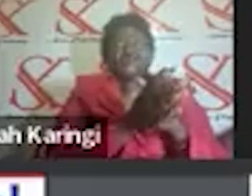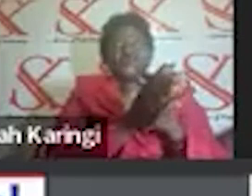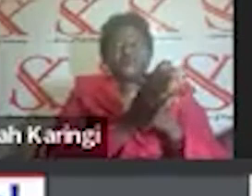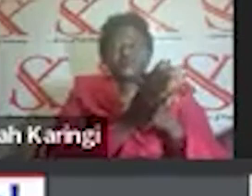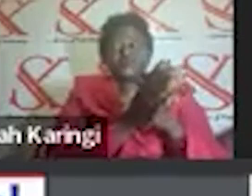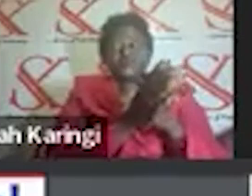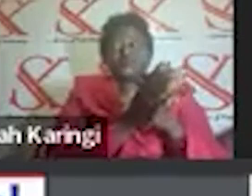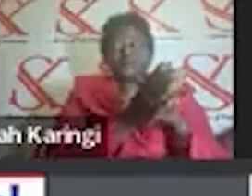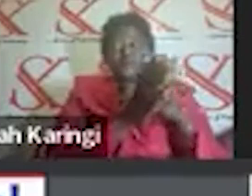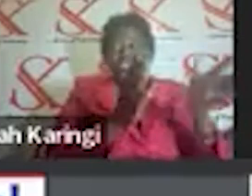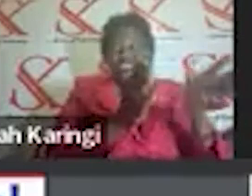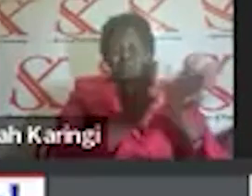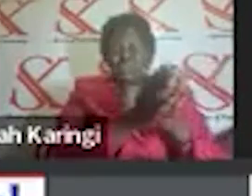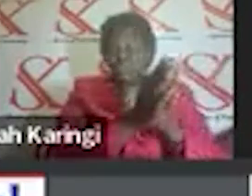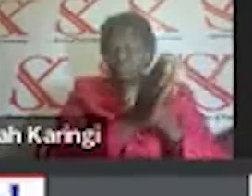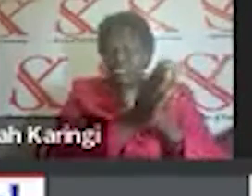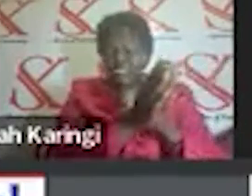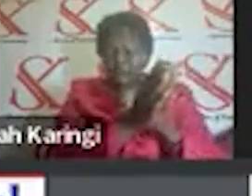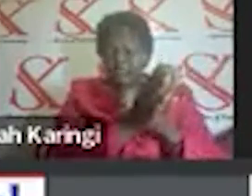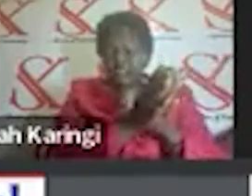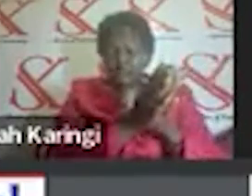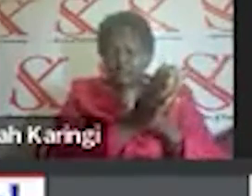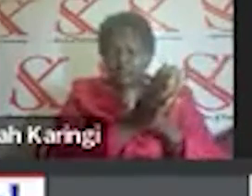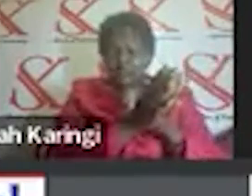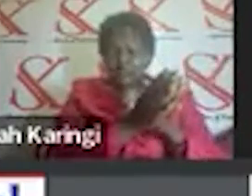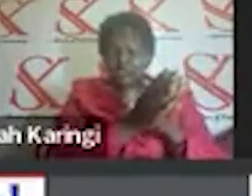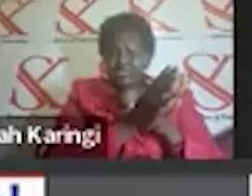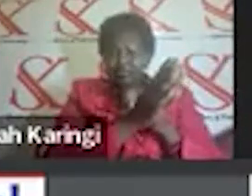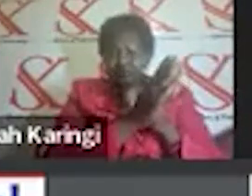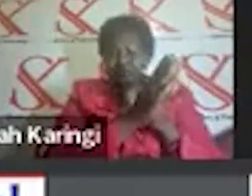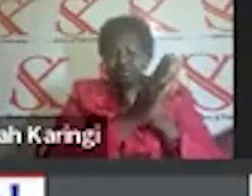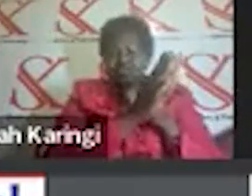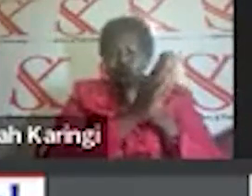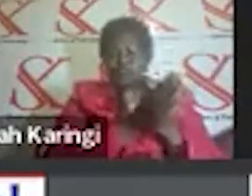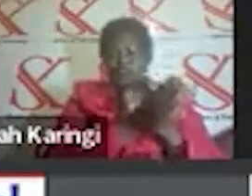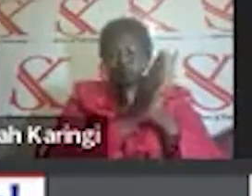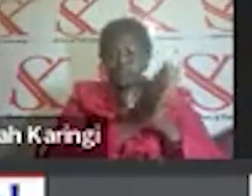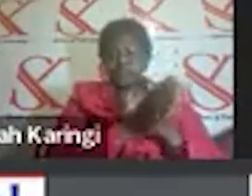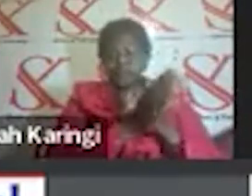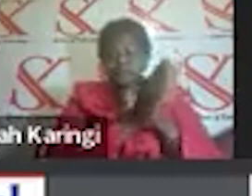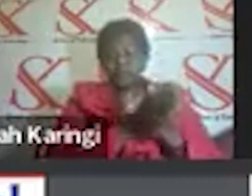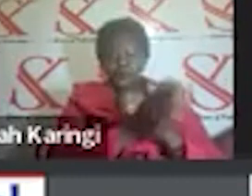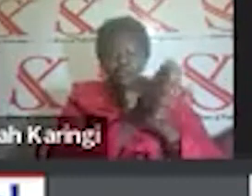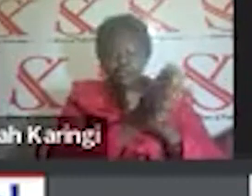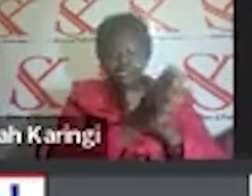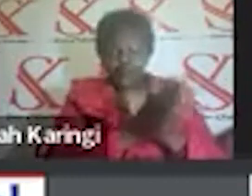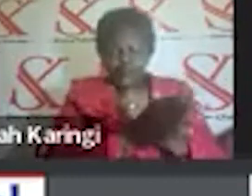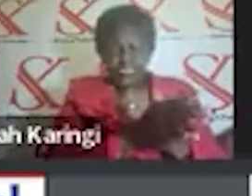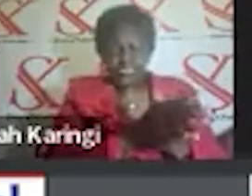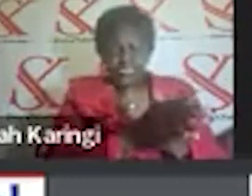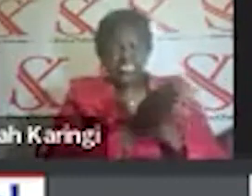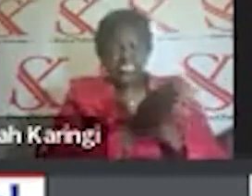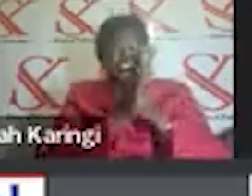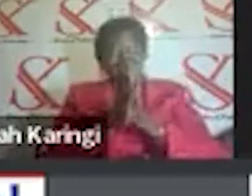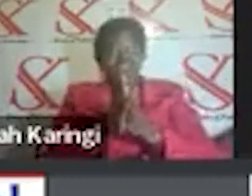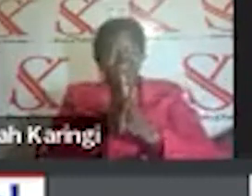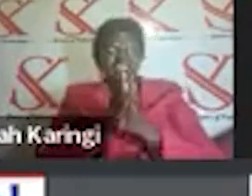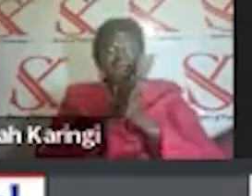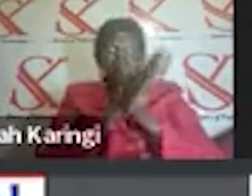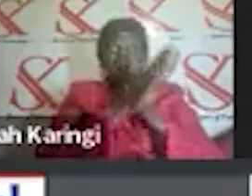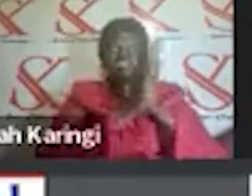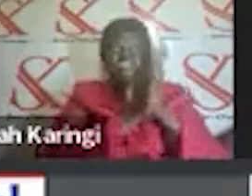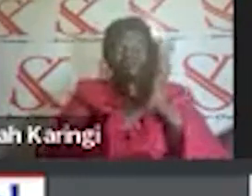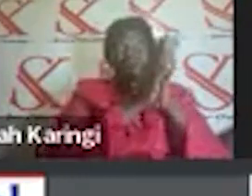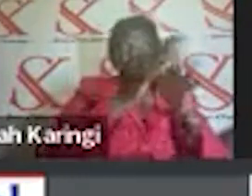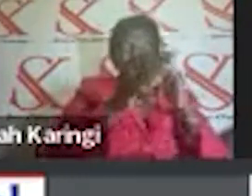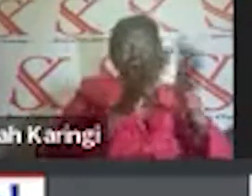comes to politics, but not politics, but she talked about is the most stable democracy in East Africa.